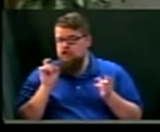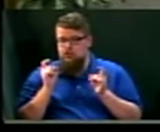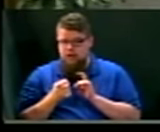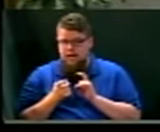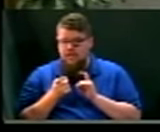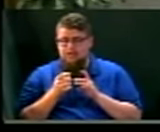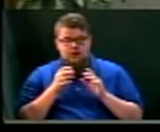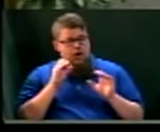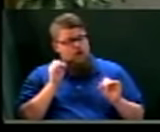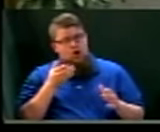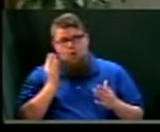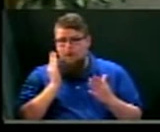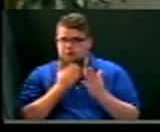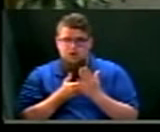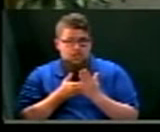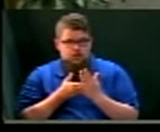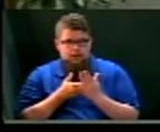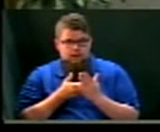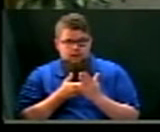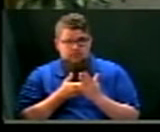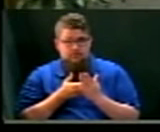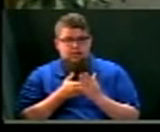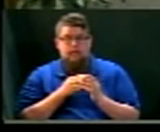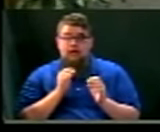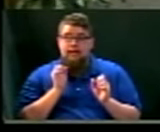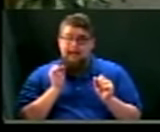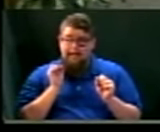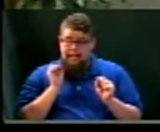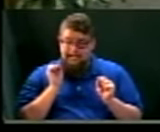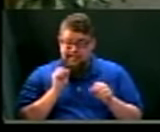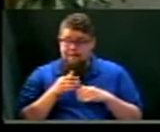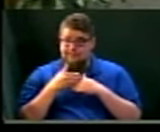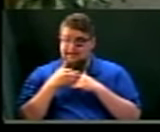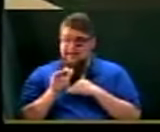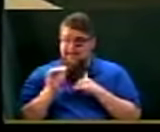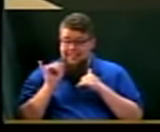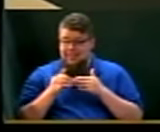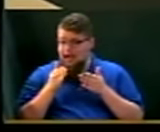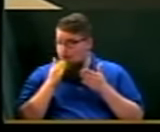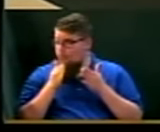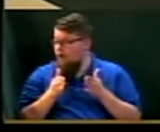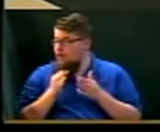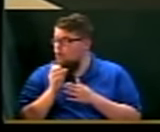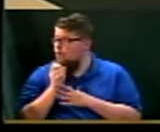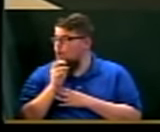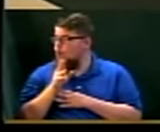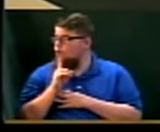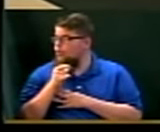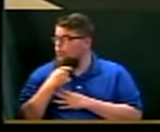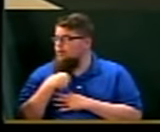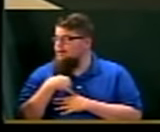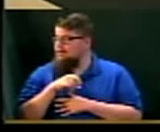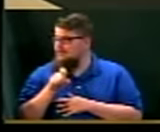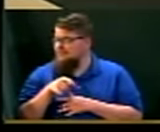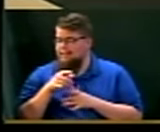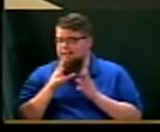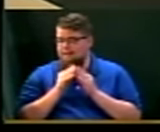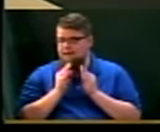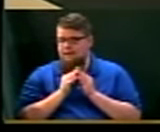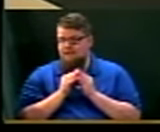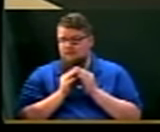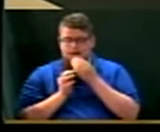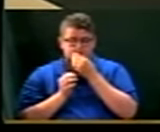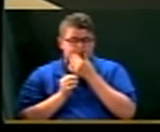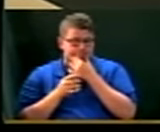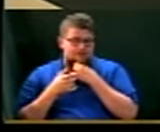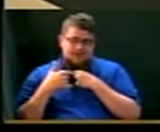had no objection, could it be sent that way, or would we still have to meet? I think we still need a